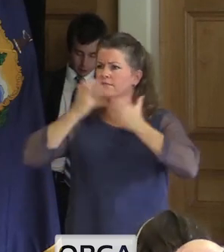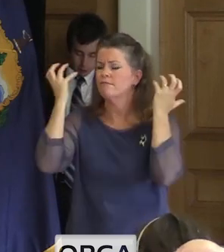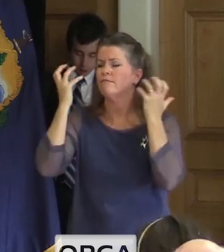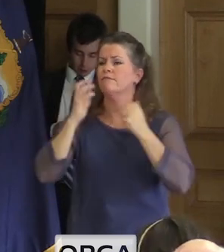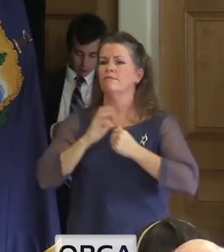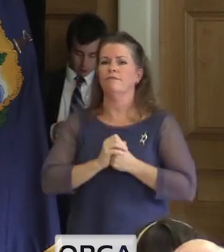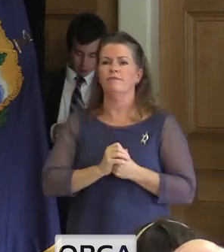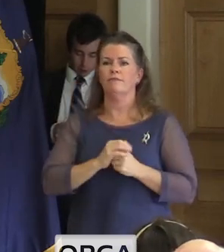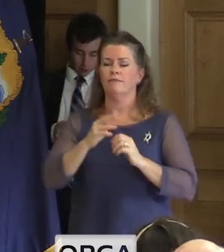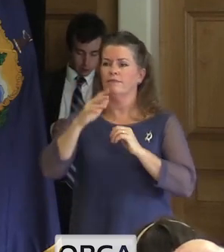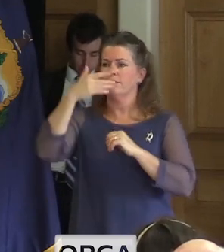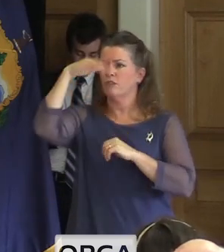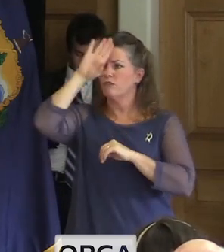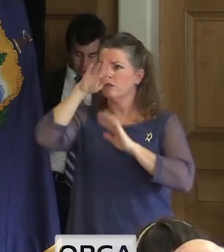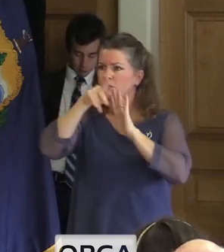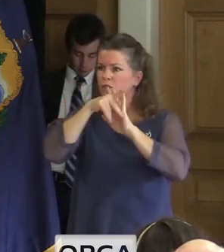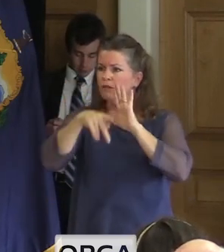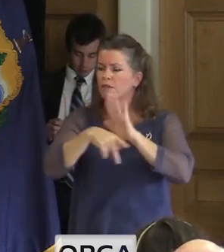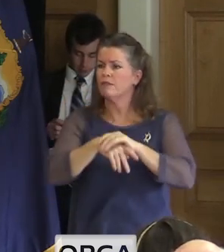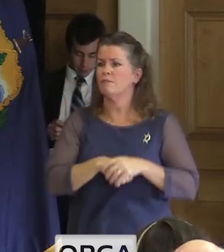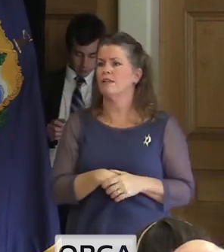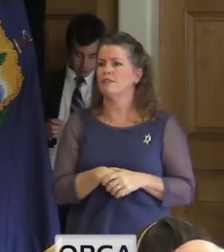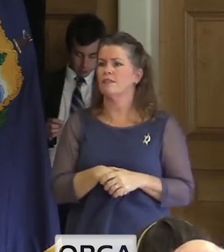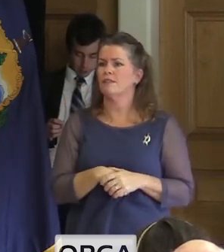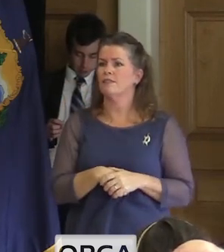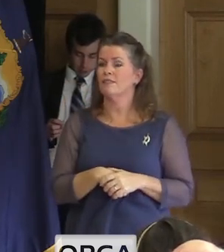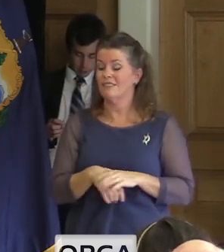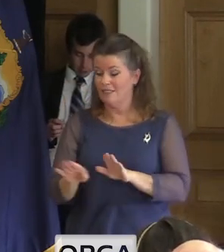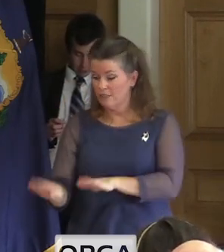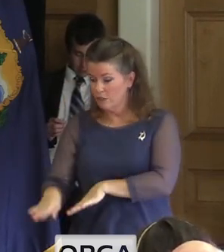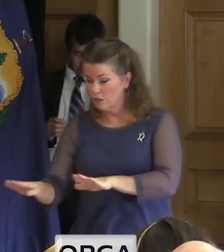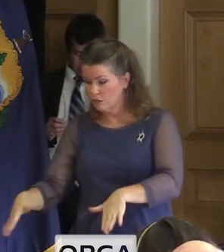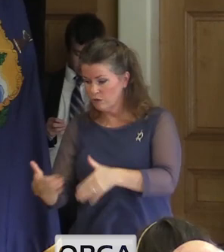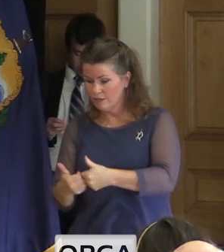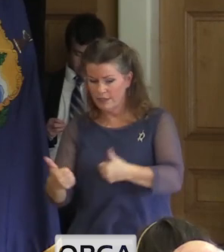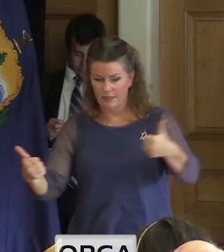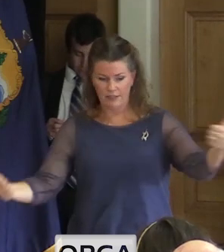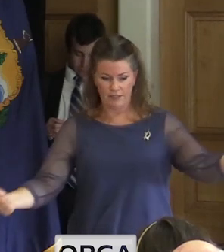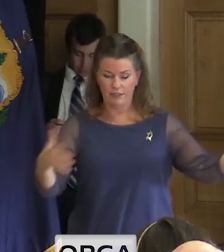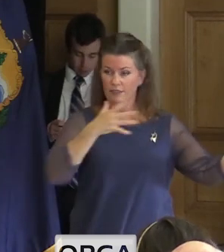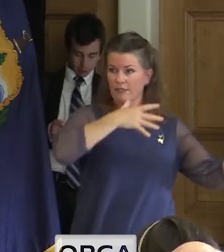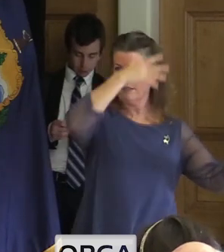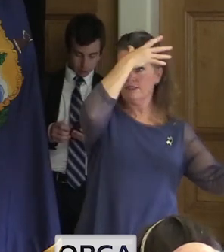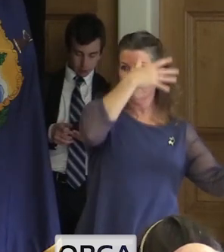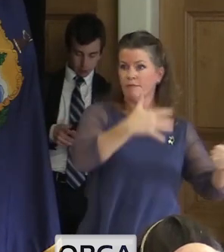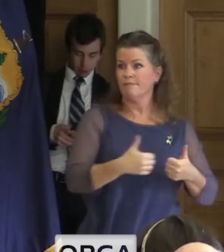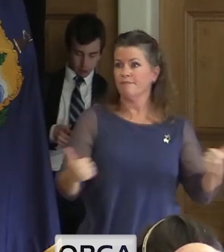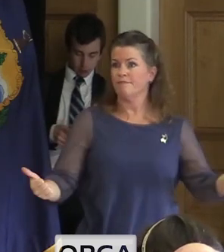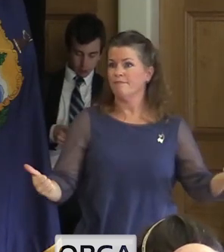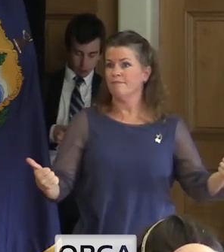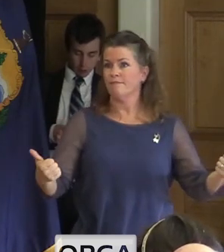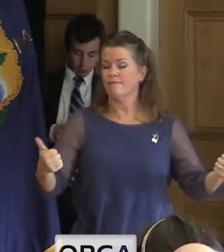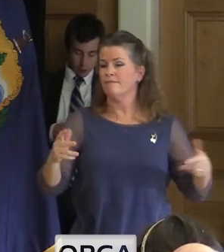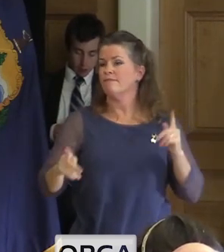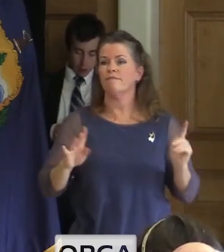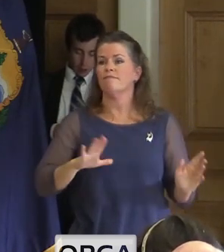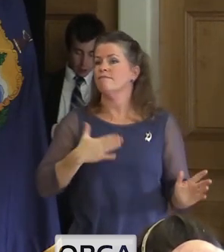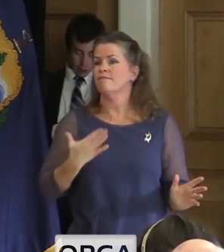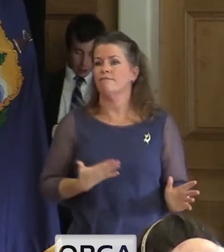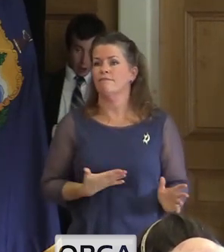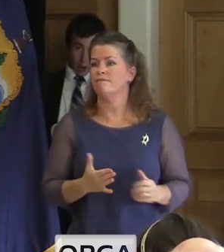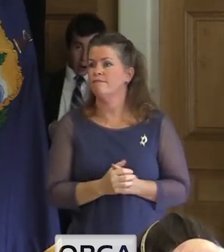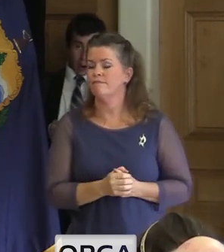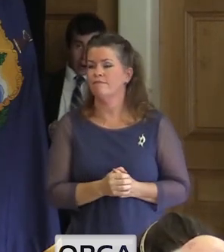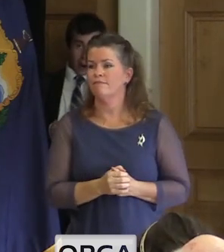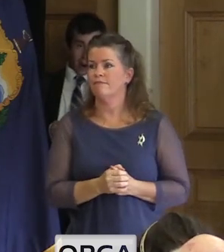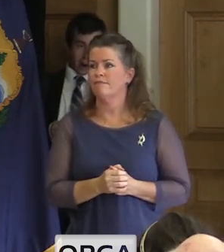border policies, where little kids, babies, being separated from their parents. And here's another